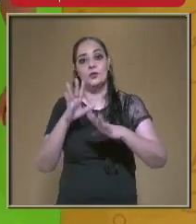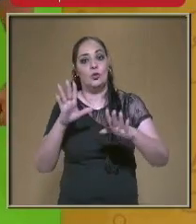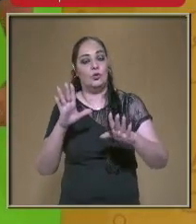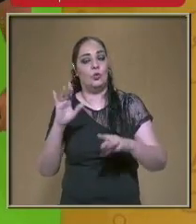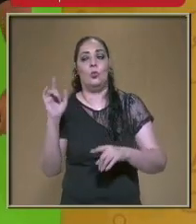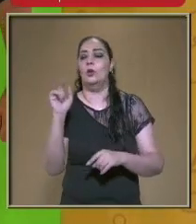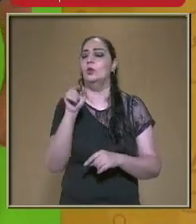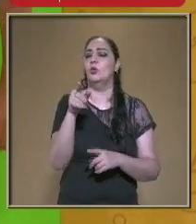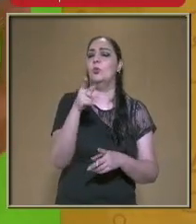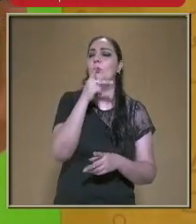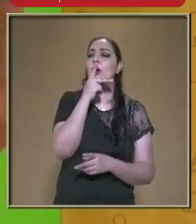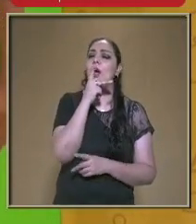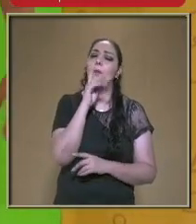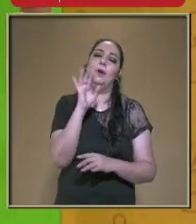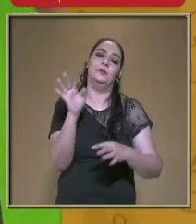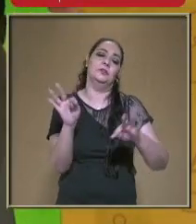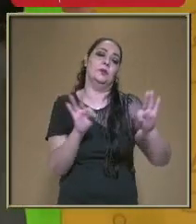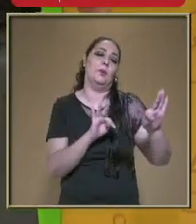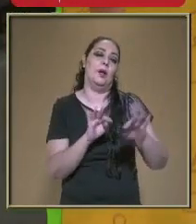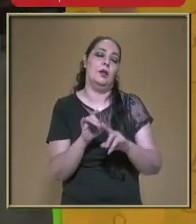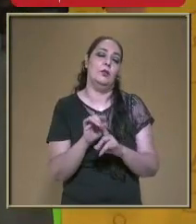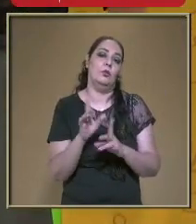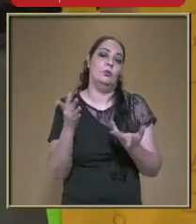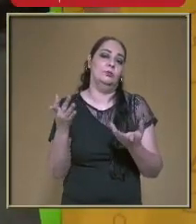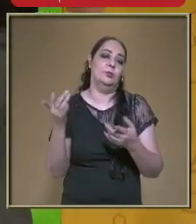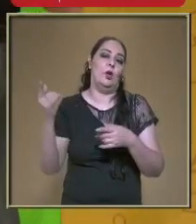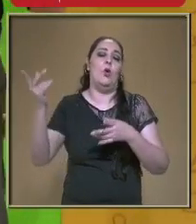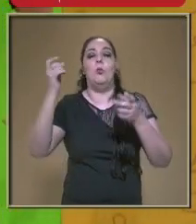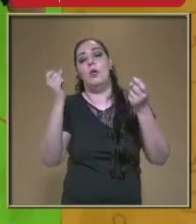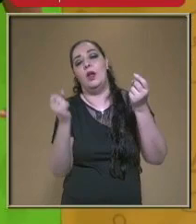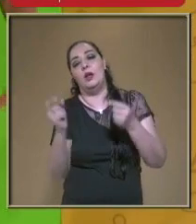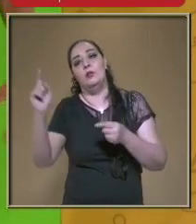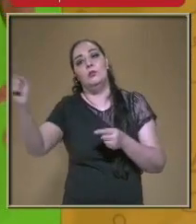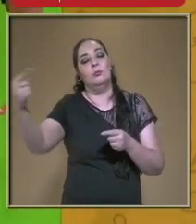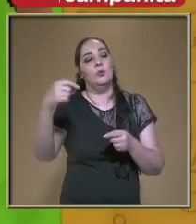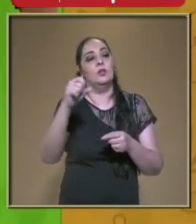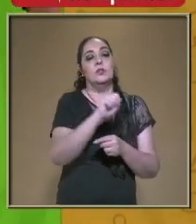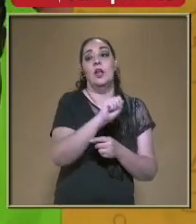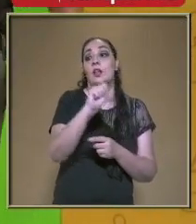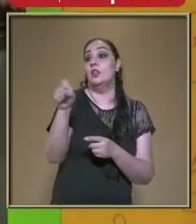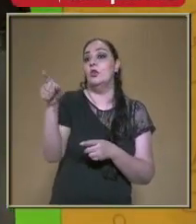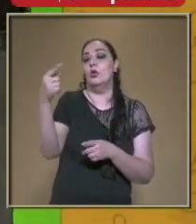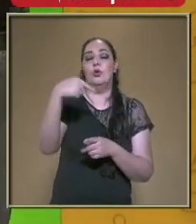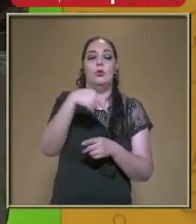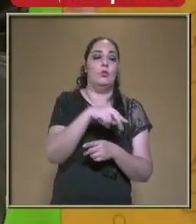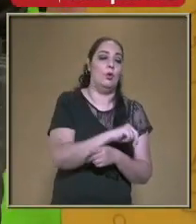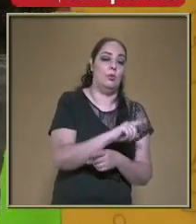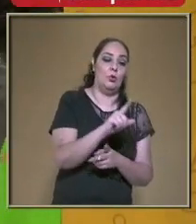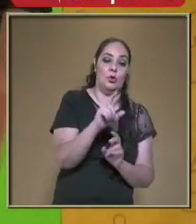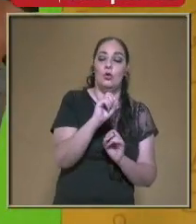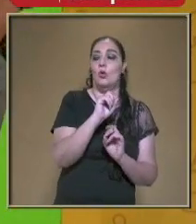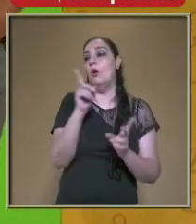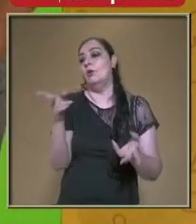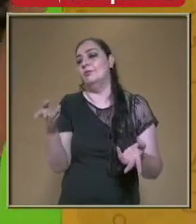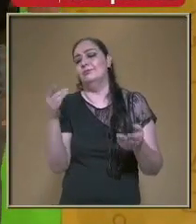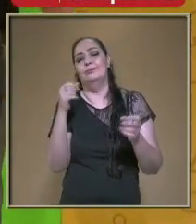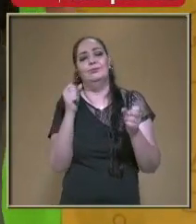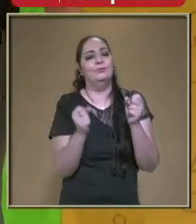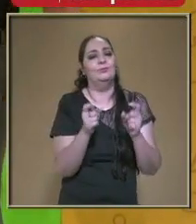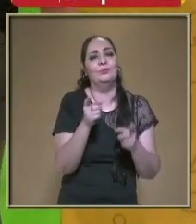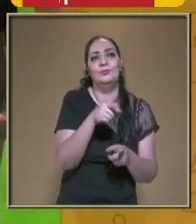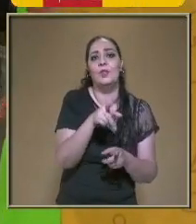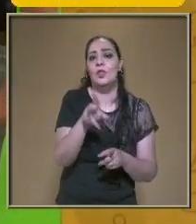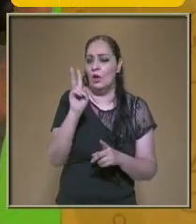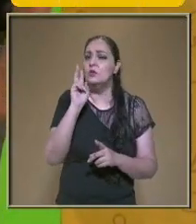your father is walking from Saltillo to Nuevo León, from Saltillo to your house in Escobedo, to your house in San Nicolás, have